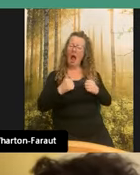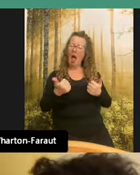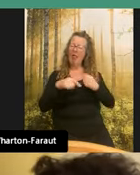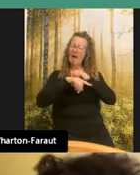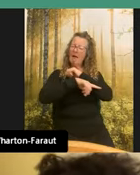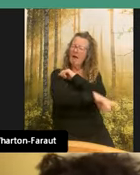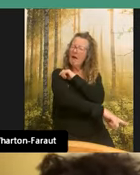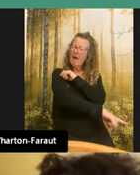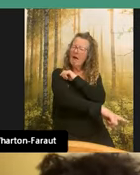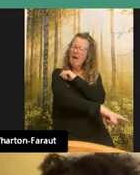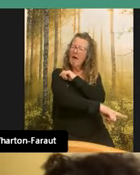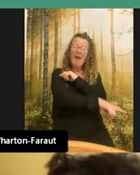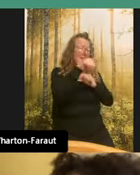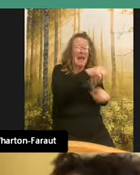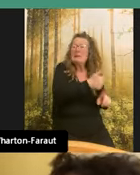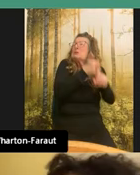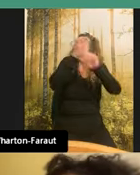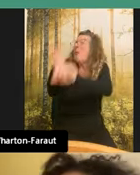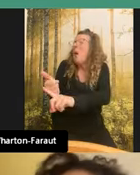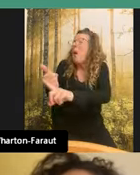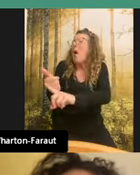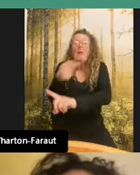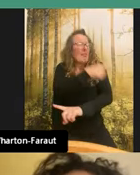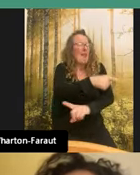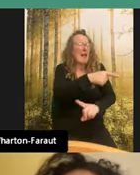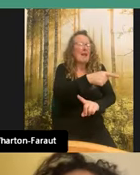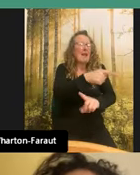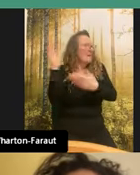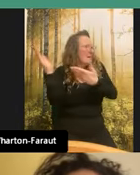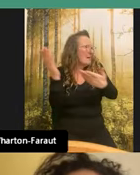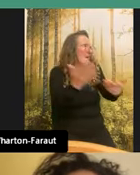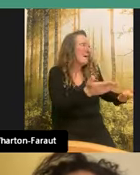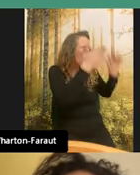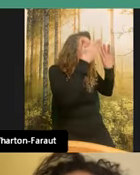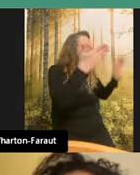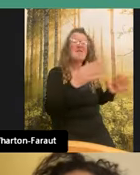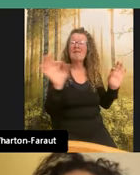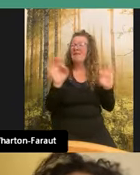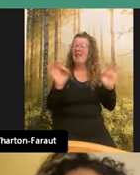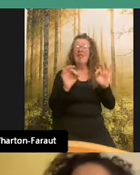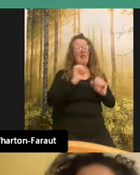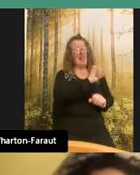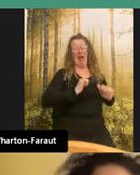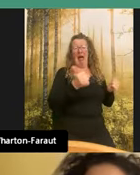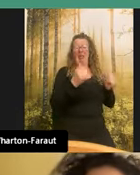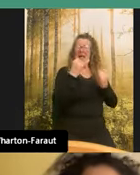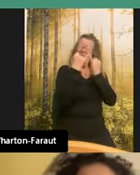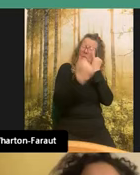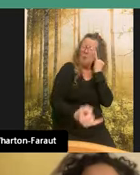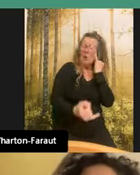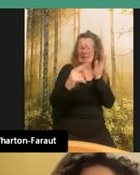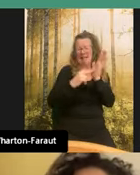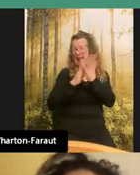actually supported. Black people continue to have the worst outcomes in the NHS. So all this is all in the